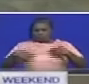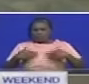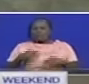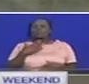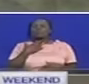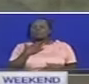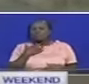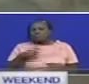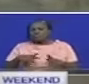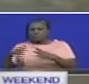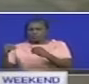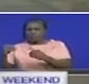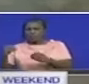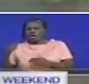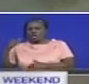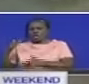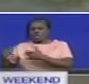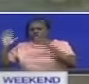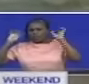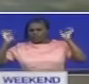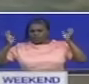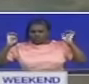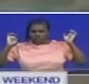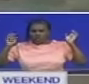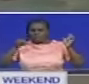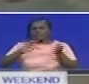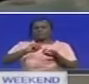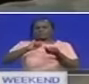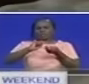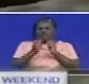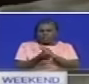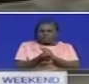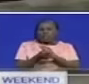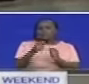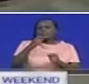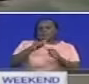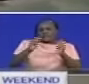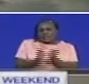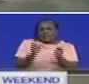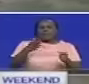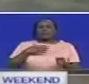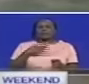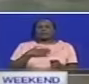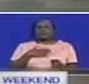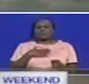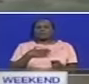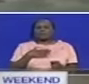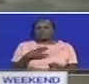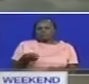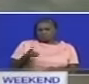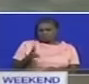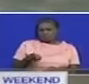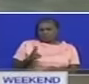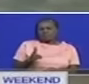Ethiopia, akavamilia yani, akageuka kwa kabila yetu, na amenifanya hivyo